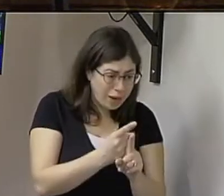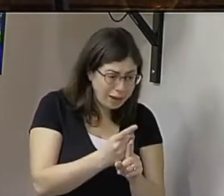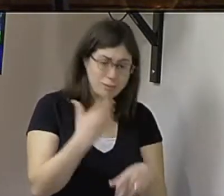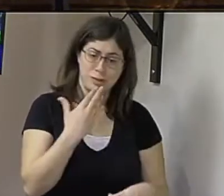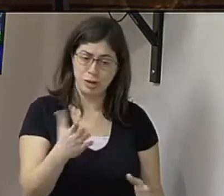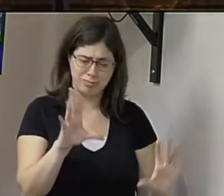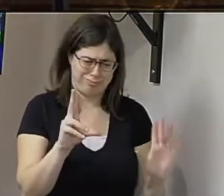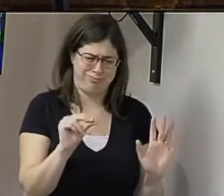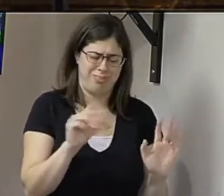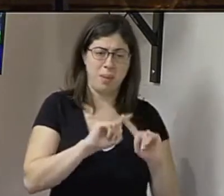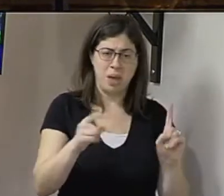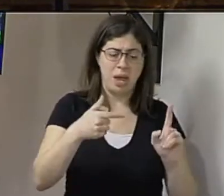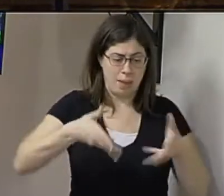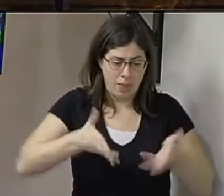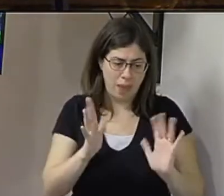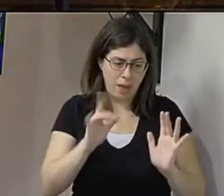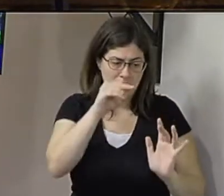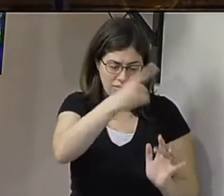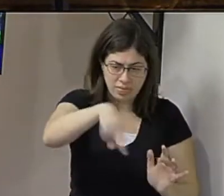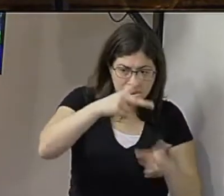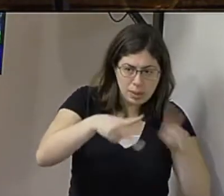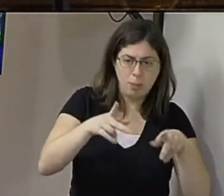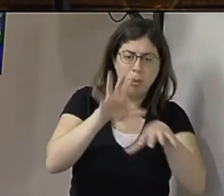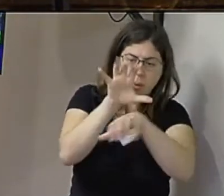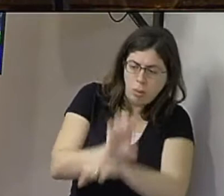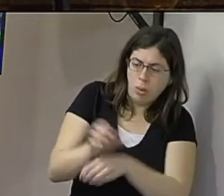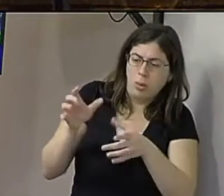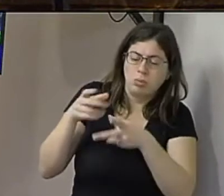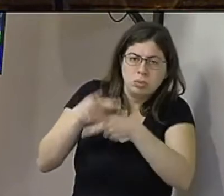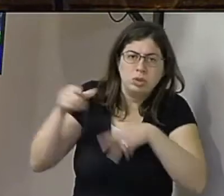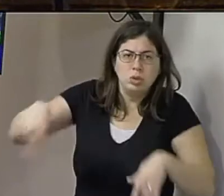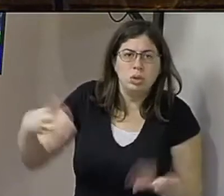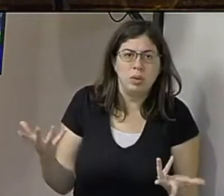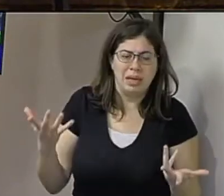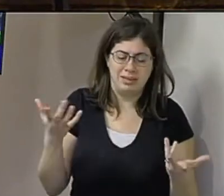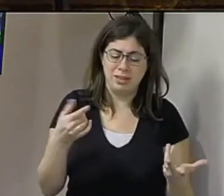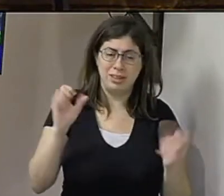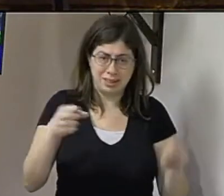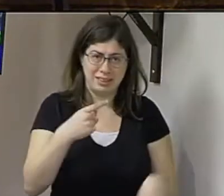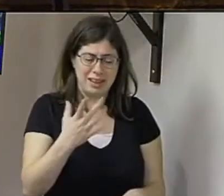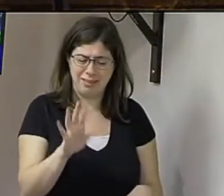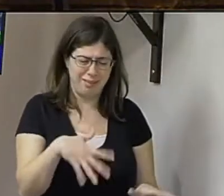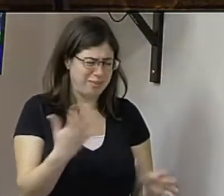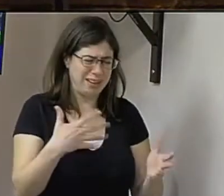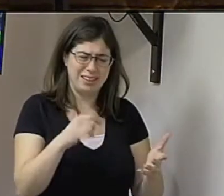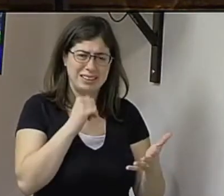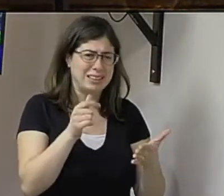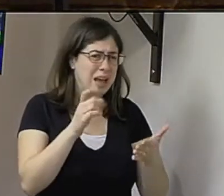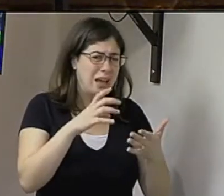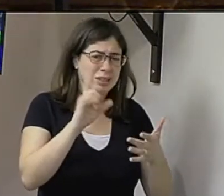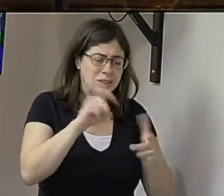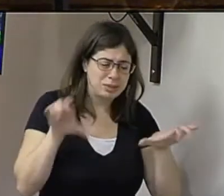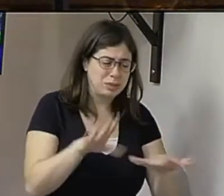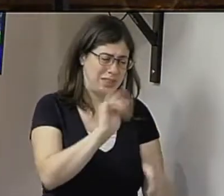were good, right? I just said I was allowing them to keep you in captivity. It's okay to kind of say, man, this is ridiculous. This is not how it's supposed to be.